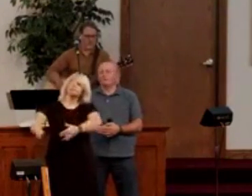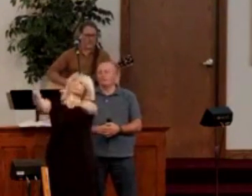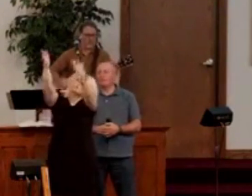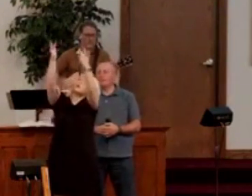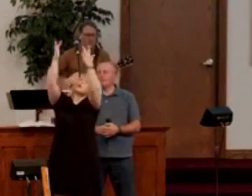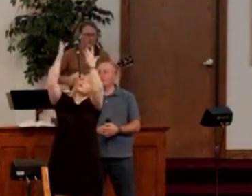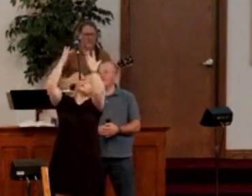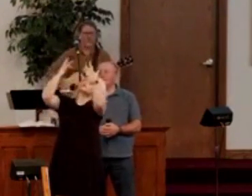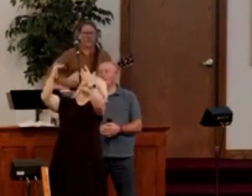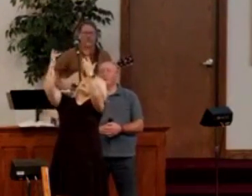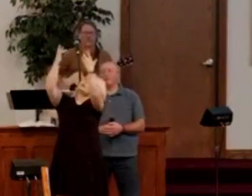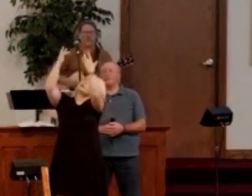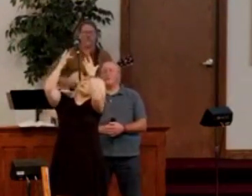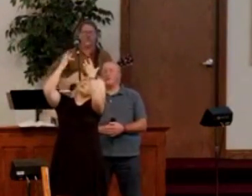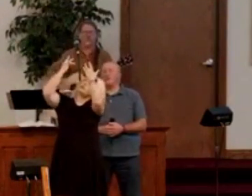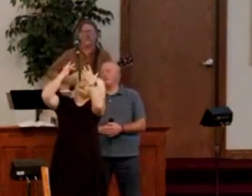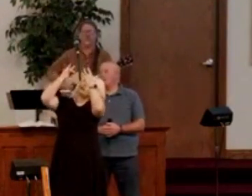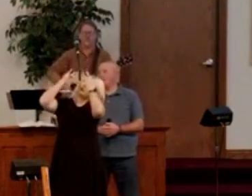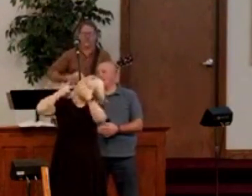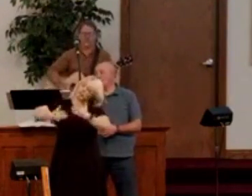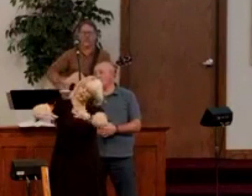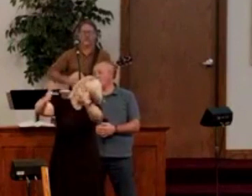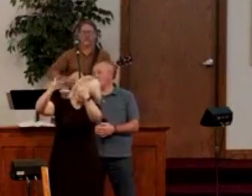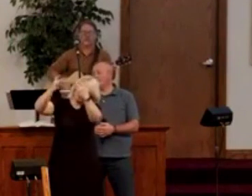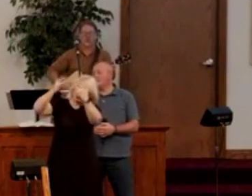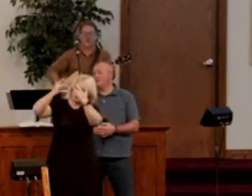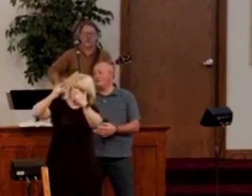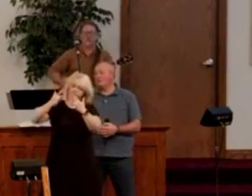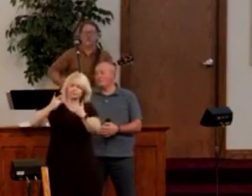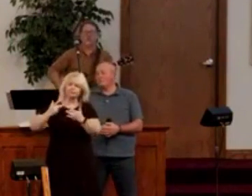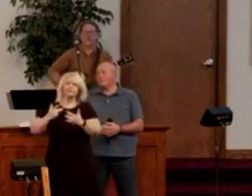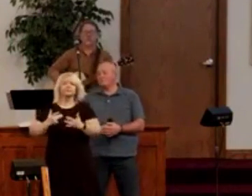Let mercy fall on me.